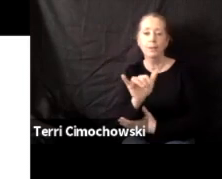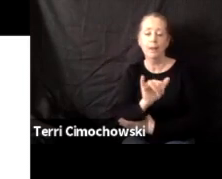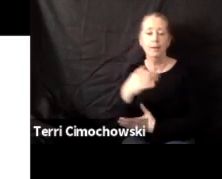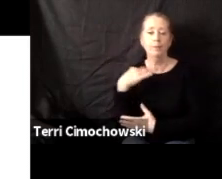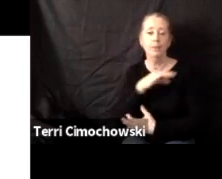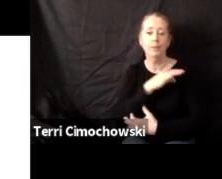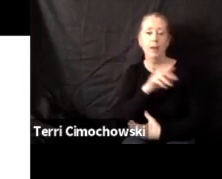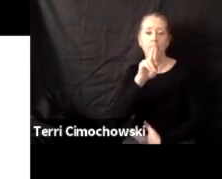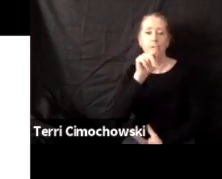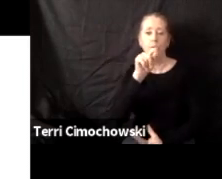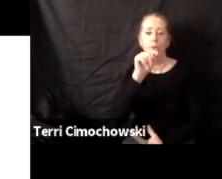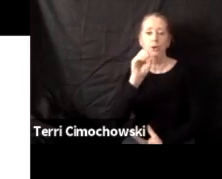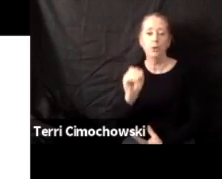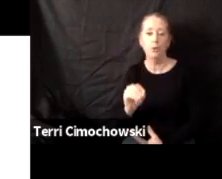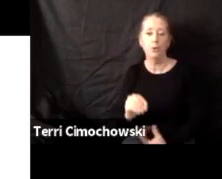ratios.